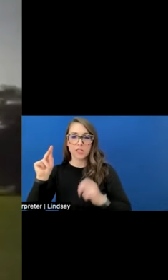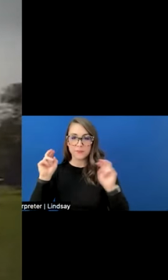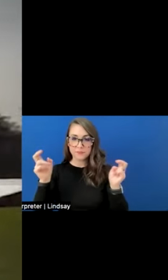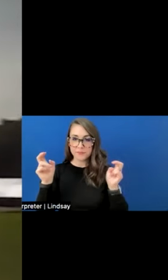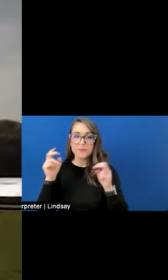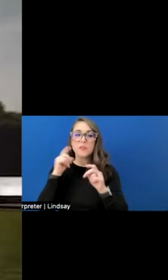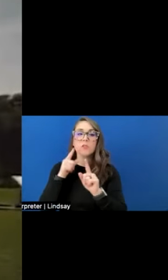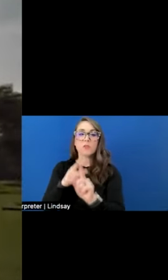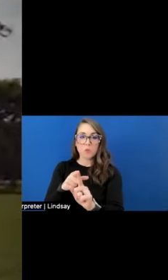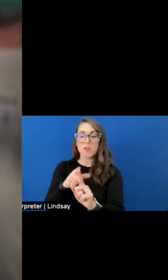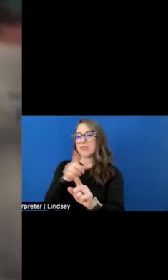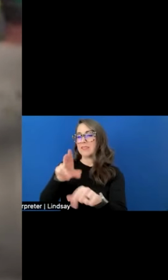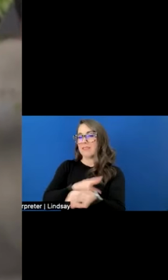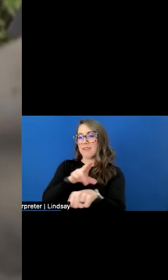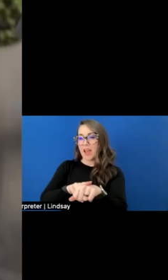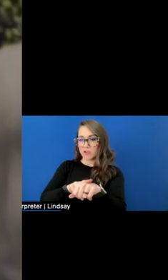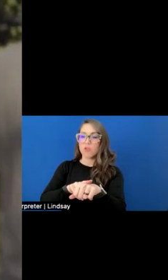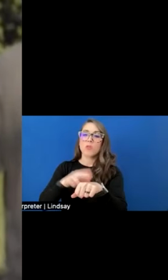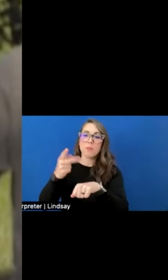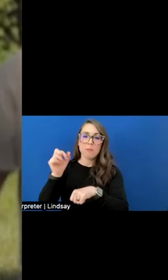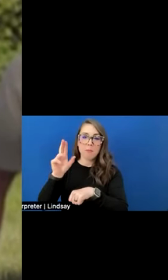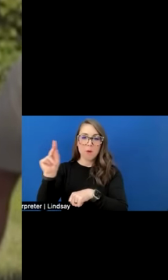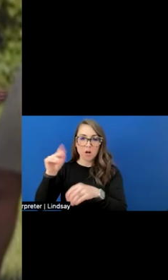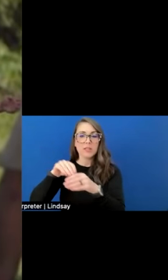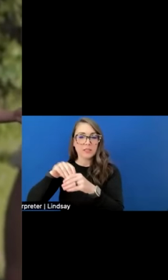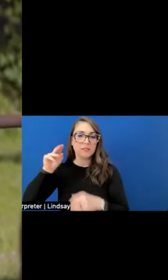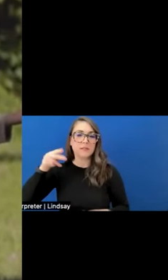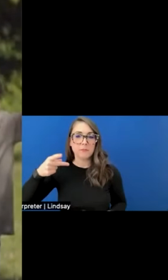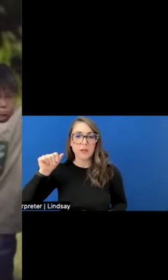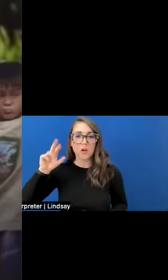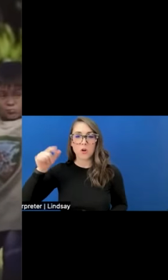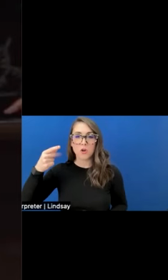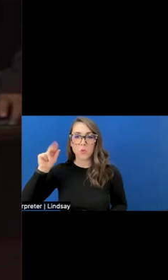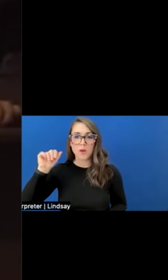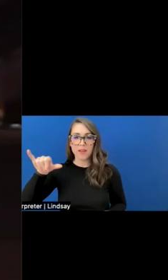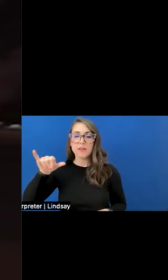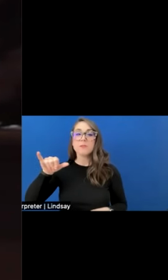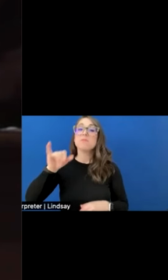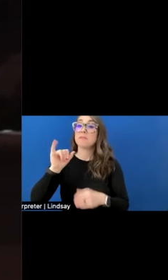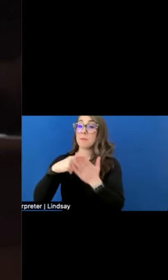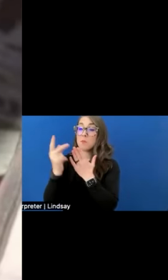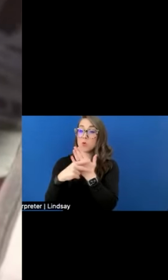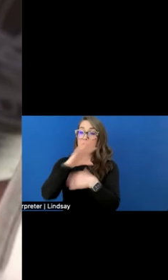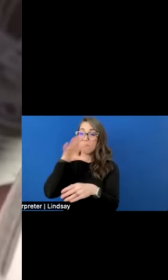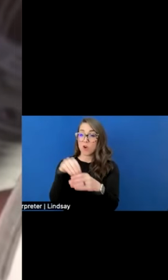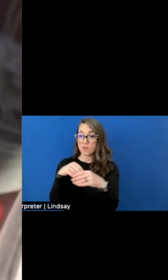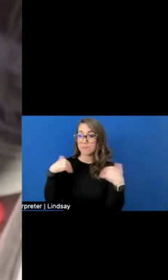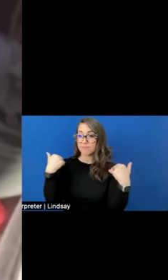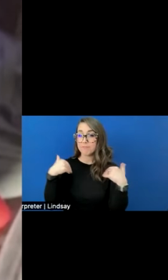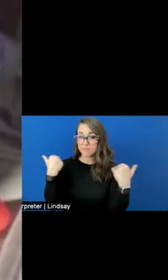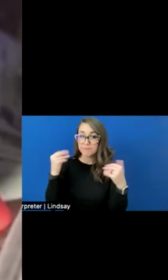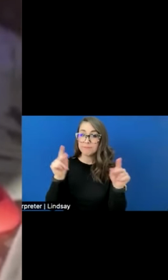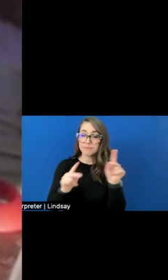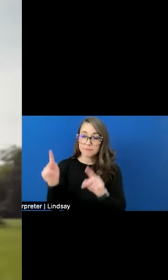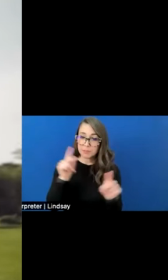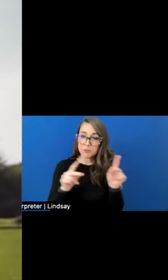Paraguay. This program involves adolescents in programs and provides training and guidance and